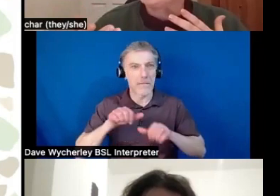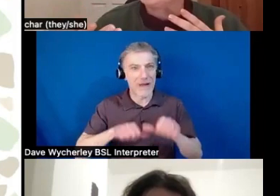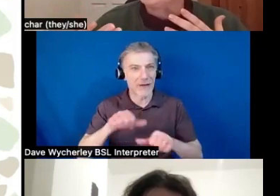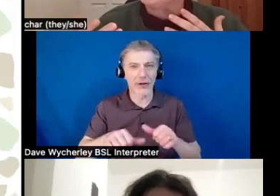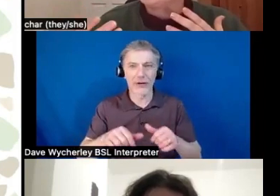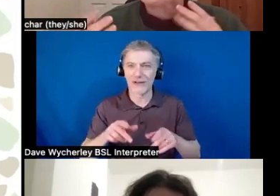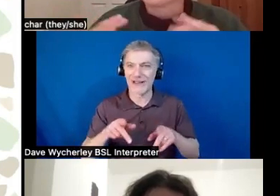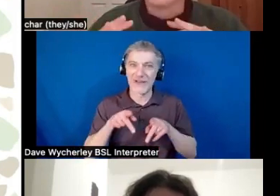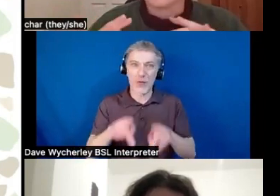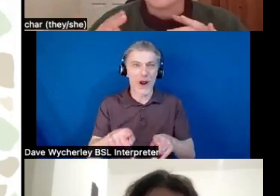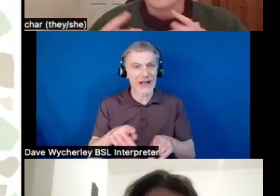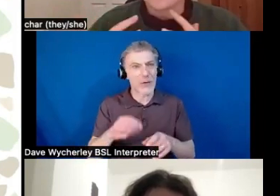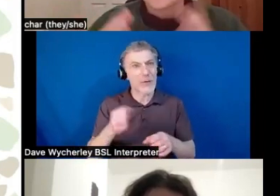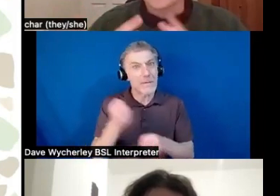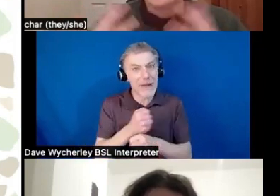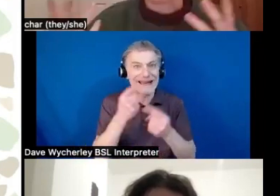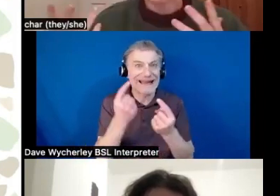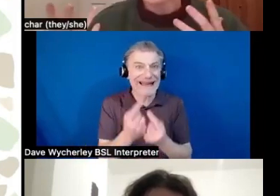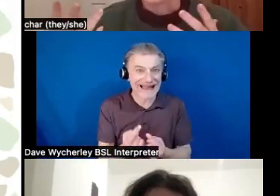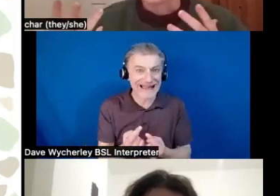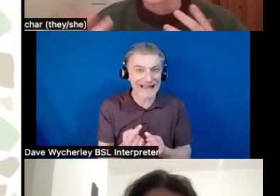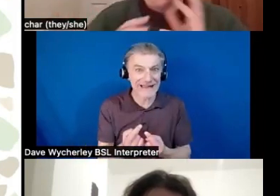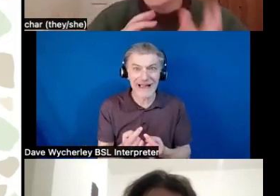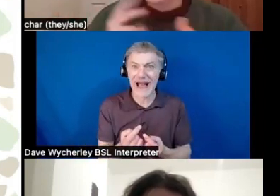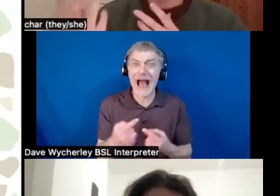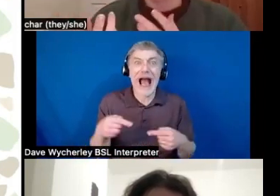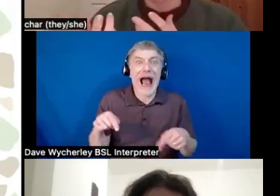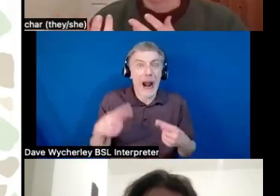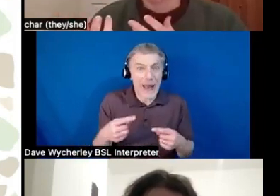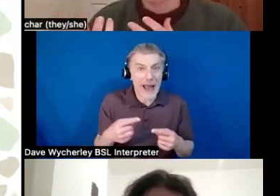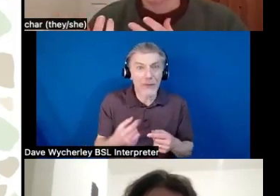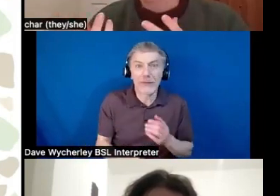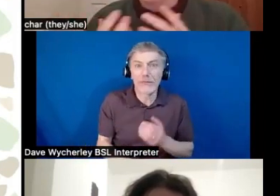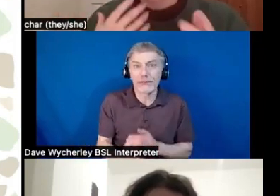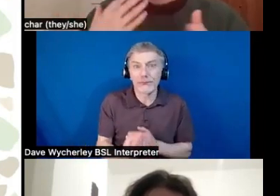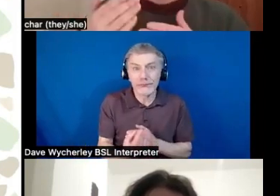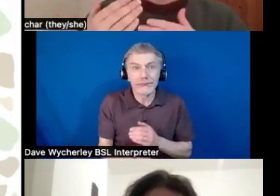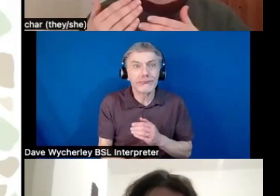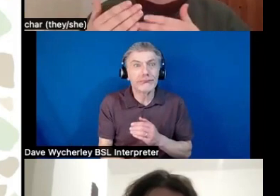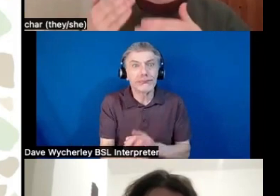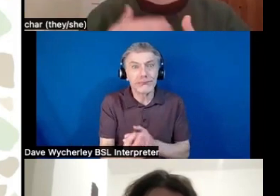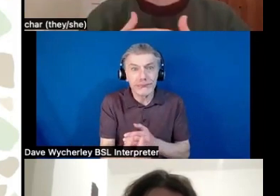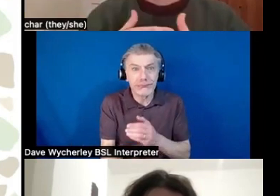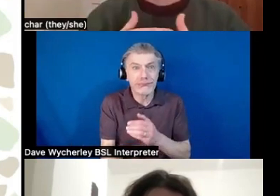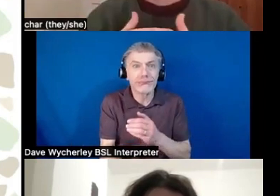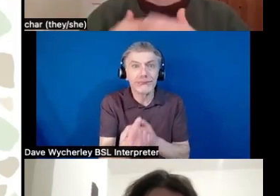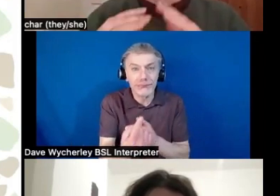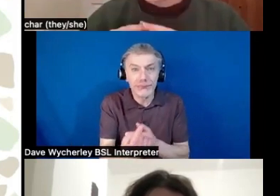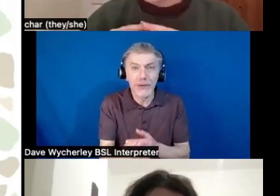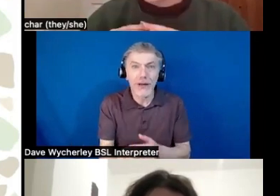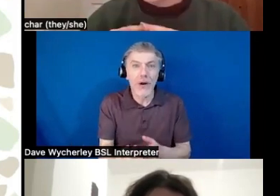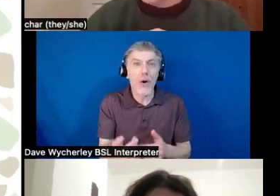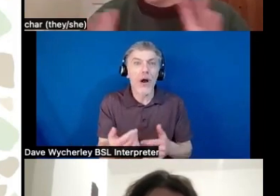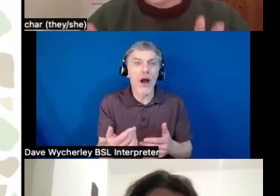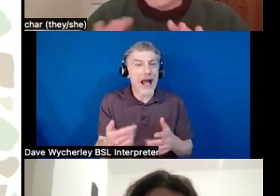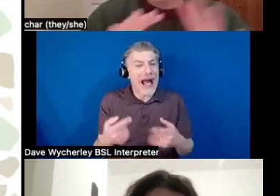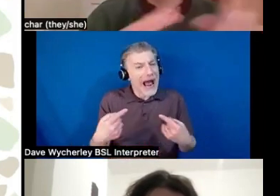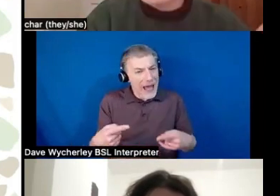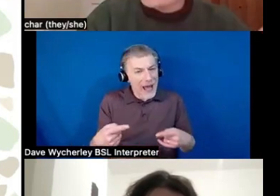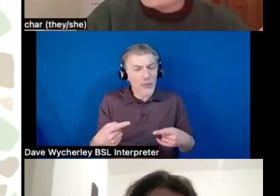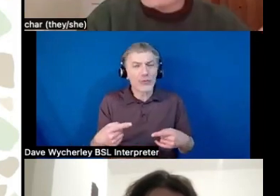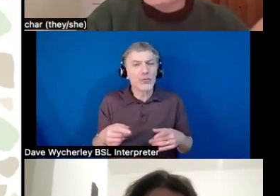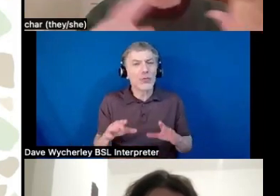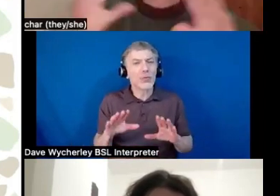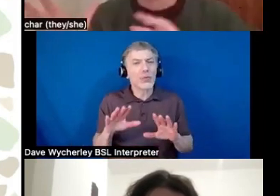that is fragmented, but that's not a fault. It's a kind of really beautiful way of pausing and sitting and waiting